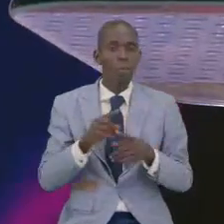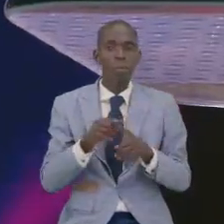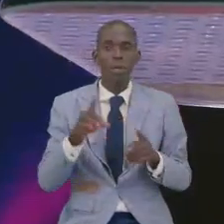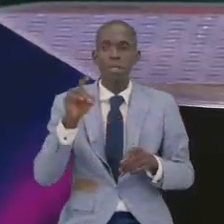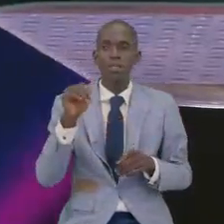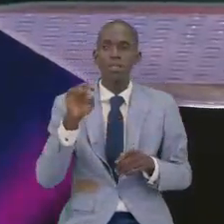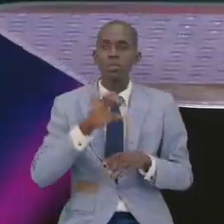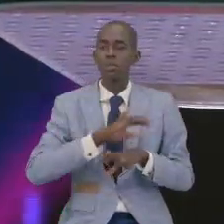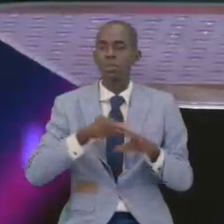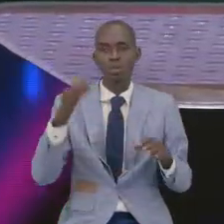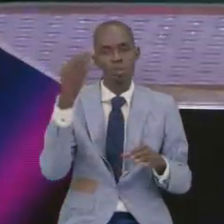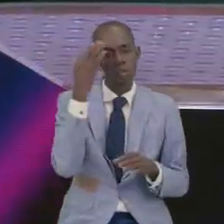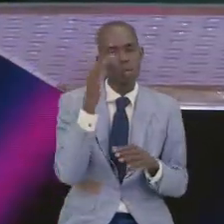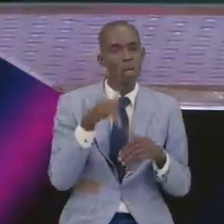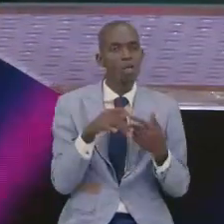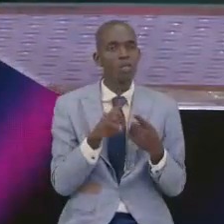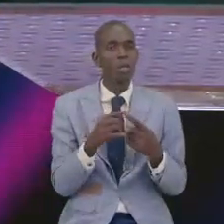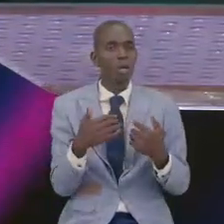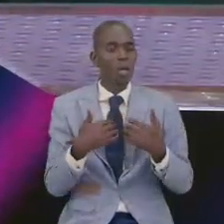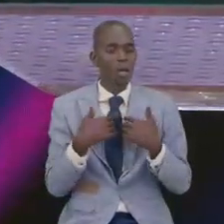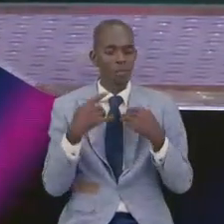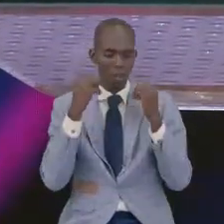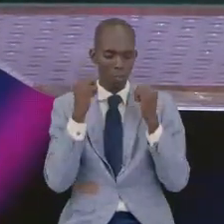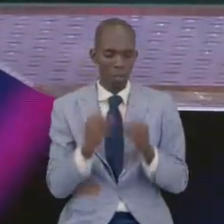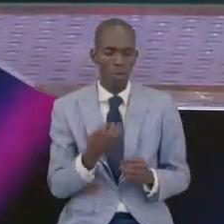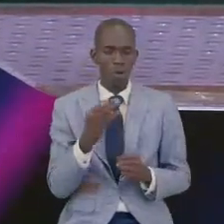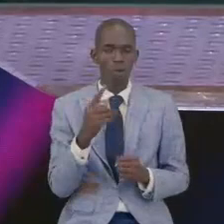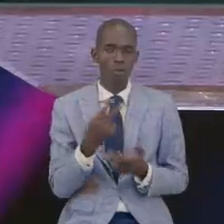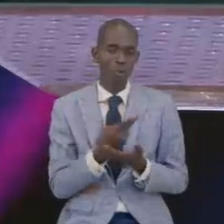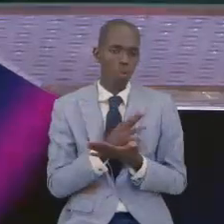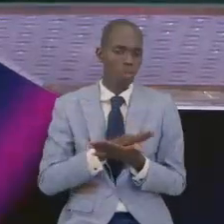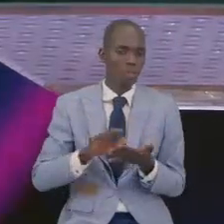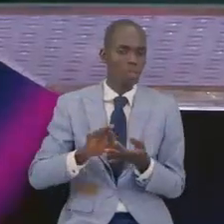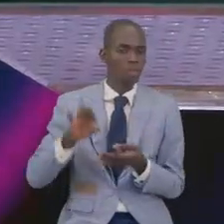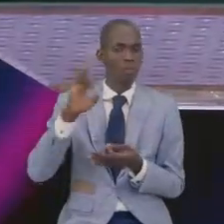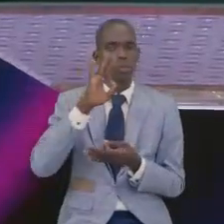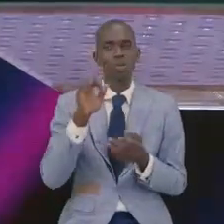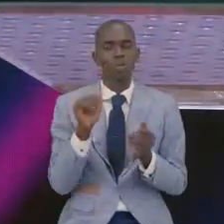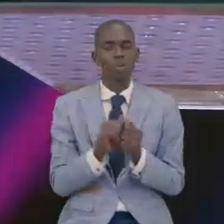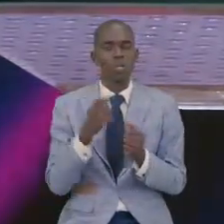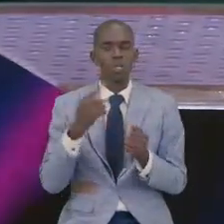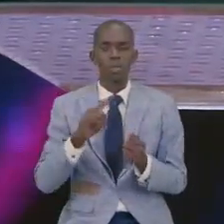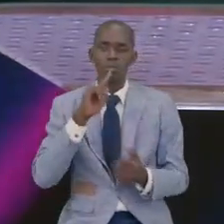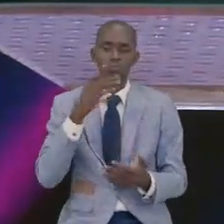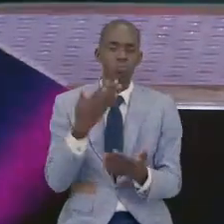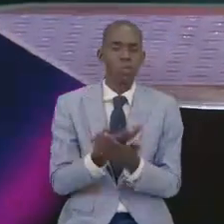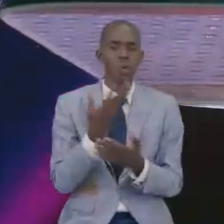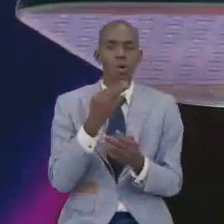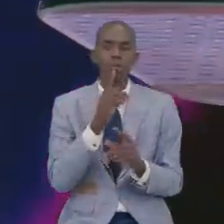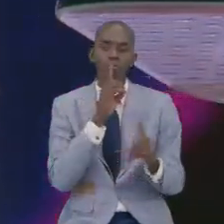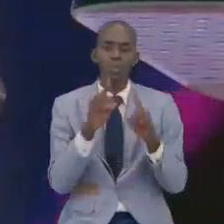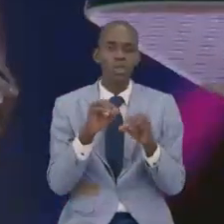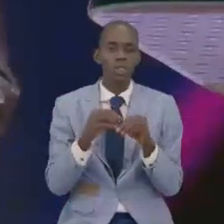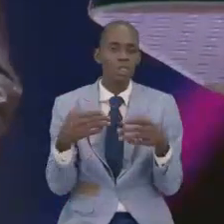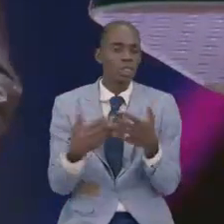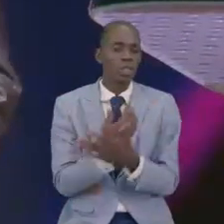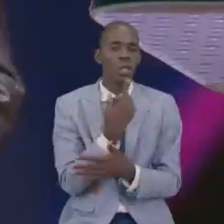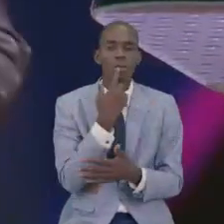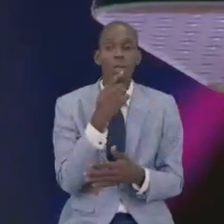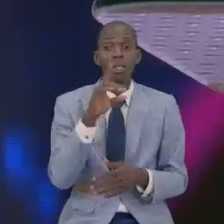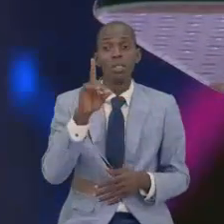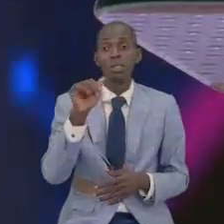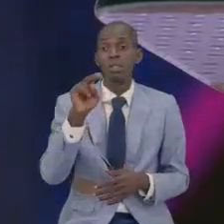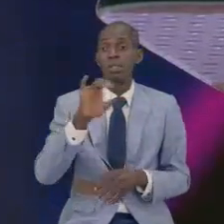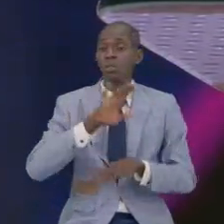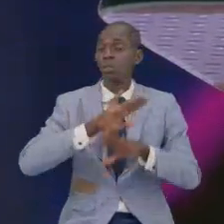the power and of the Holy Ghost with the evidence of speaking in another language, Daniel did not know all